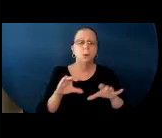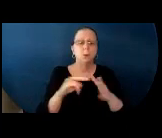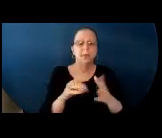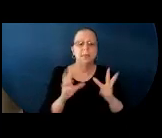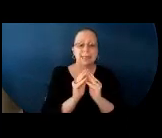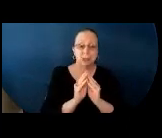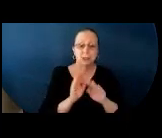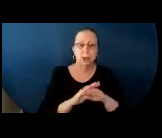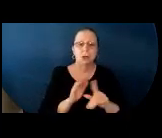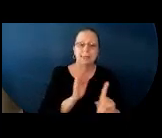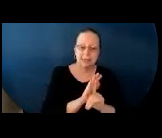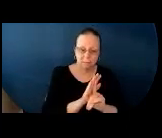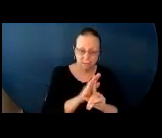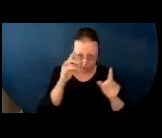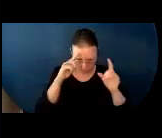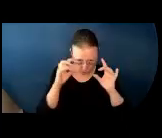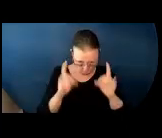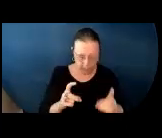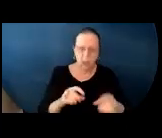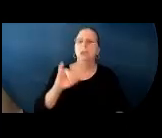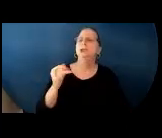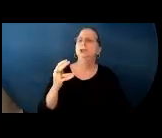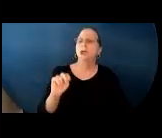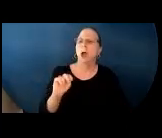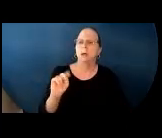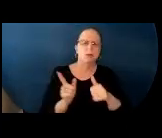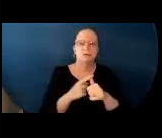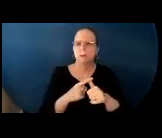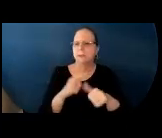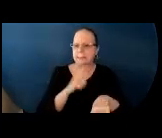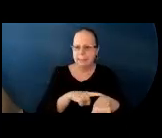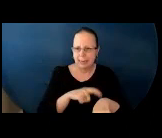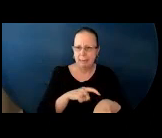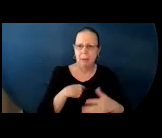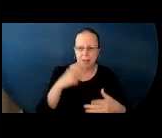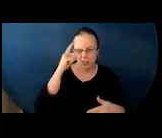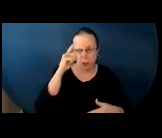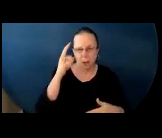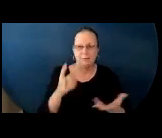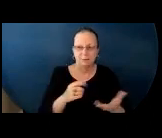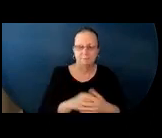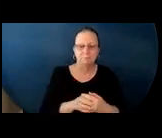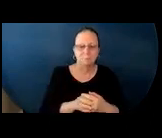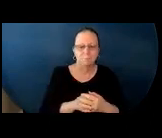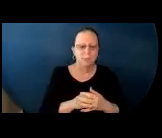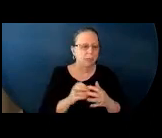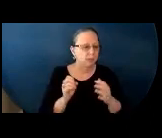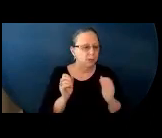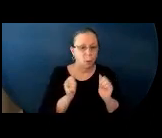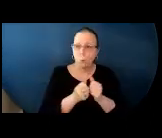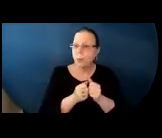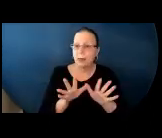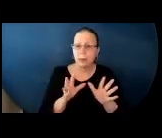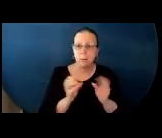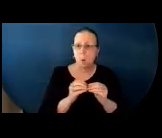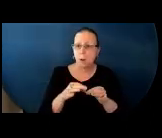self-determination, John was the very first name that came out of my mouth, and I'm so glad that he accepted. So without any further ado, I'd like to